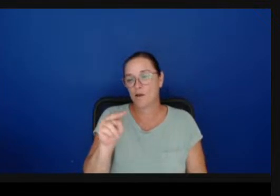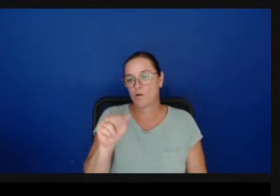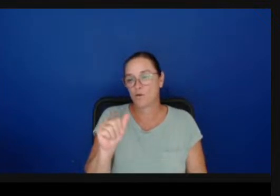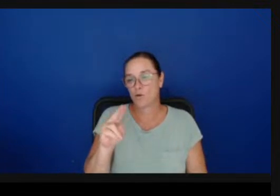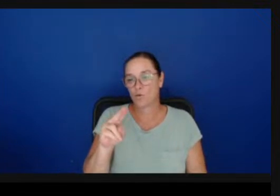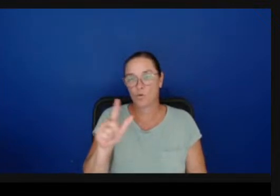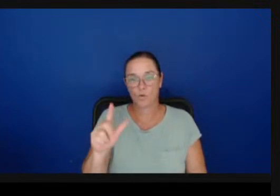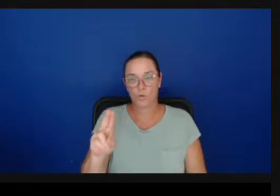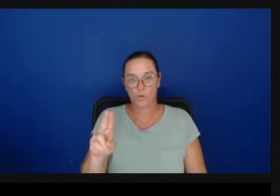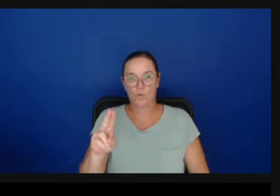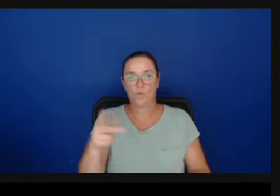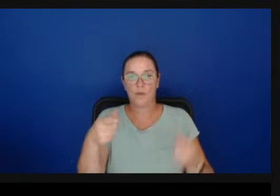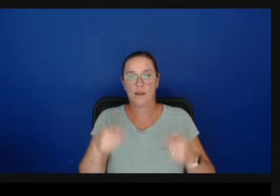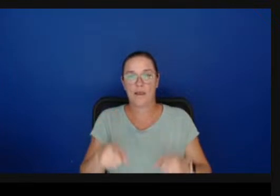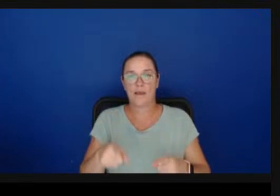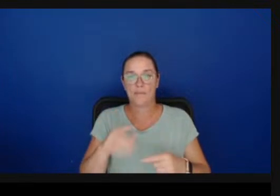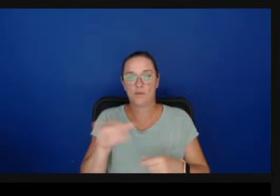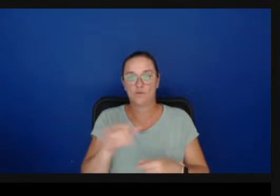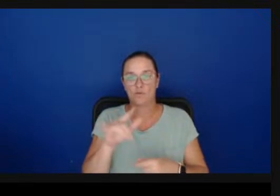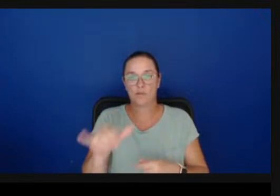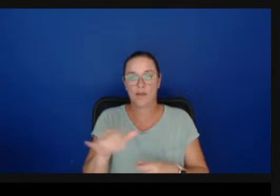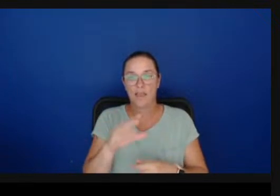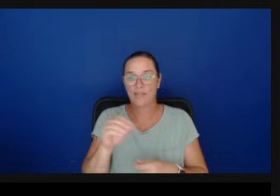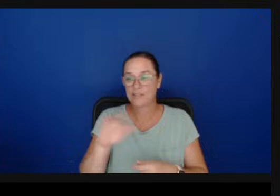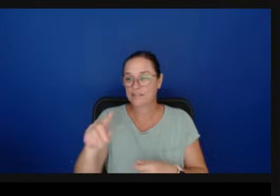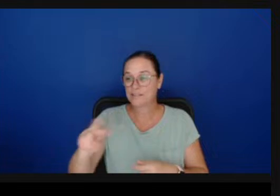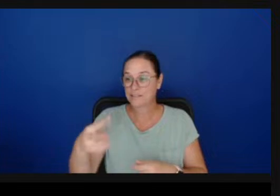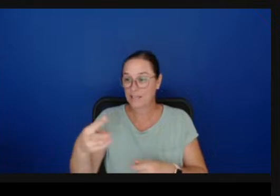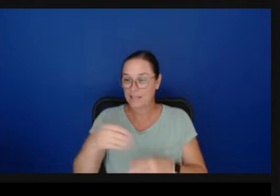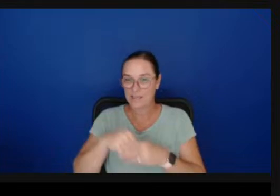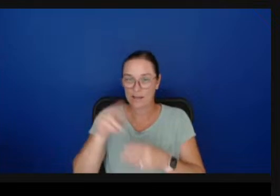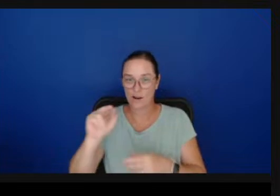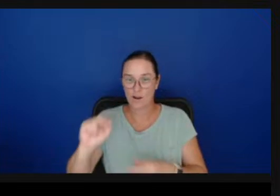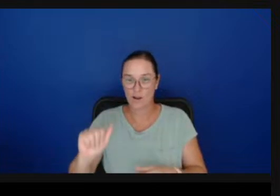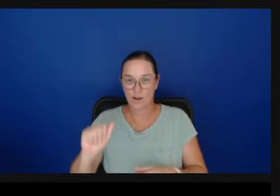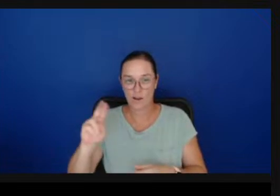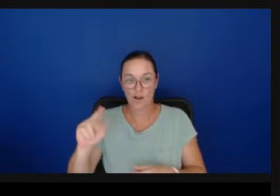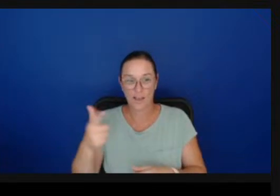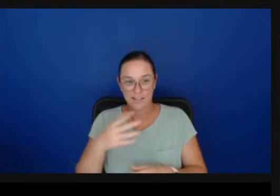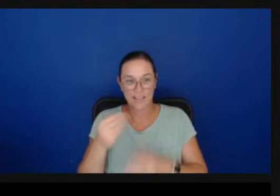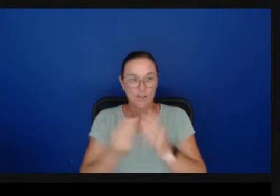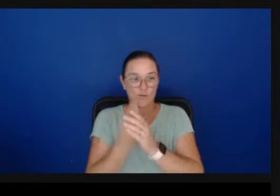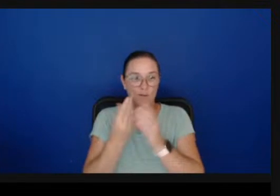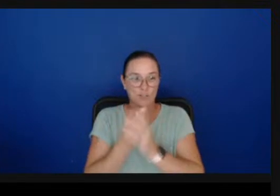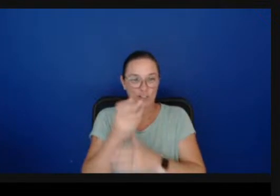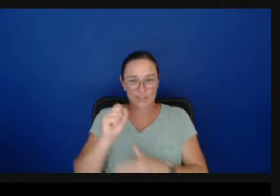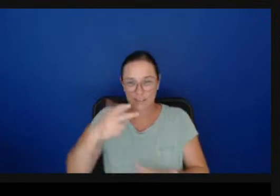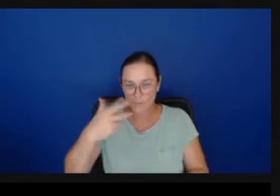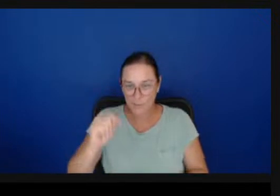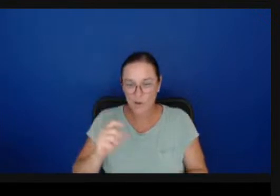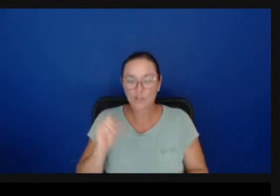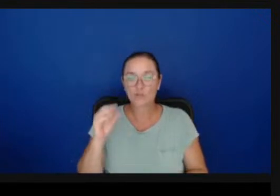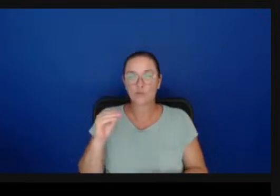and before the second intrusion happened in August, and then eruption in September. And so they